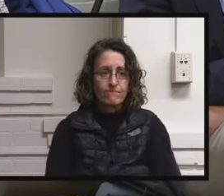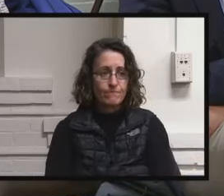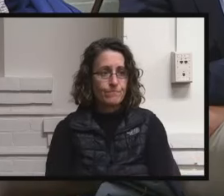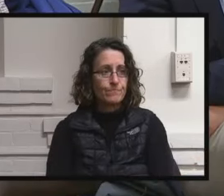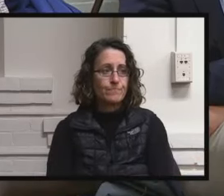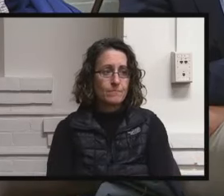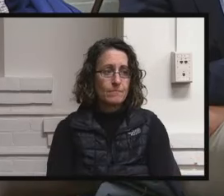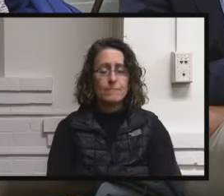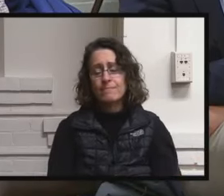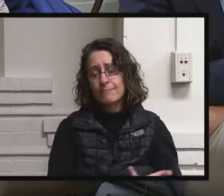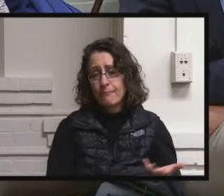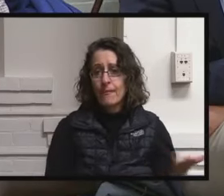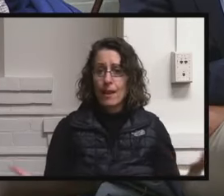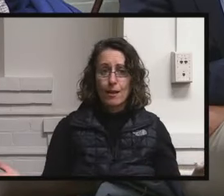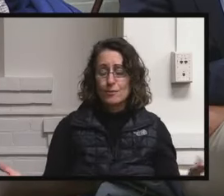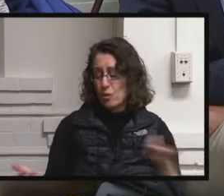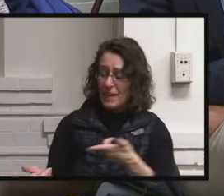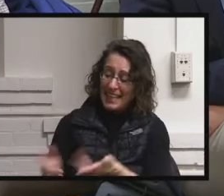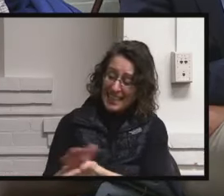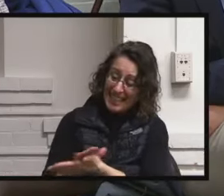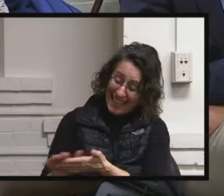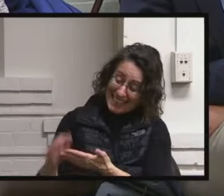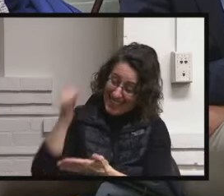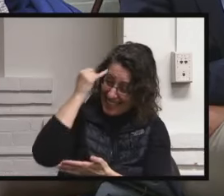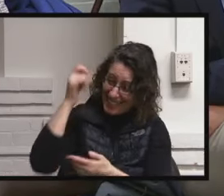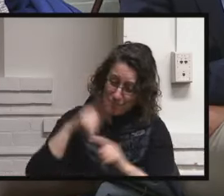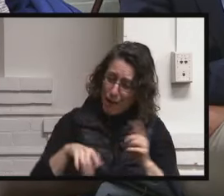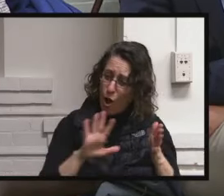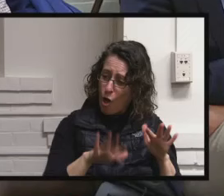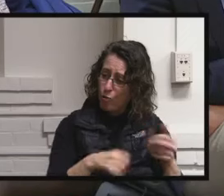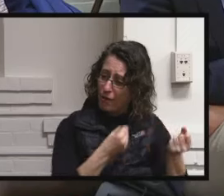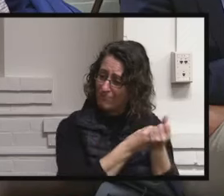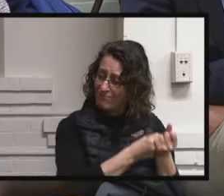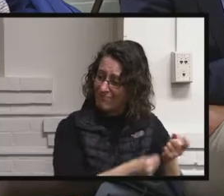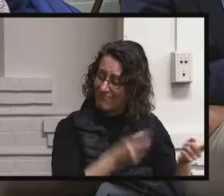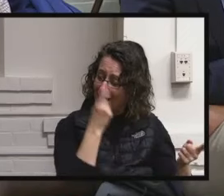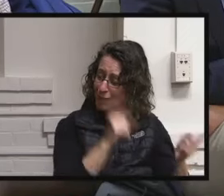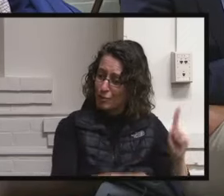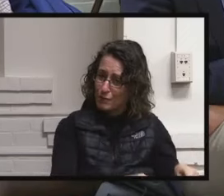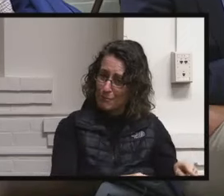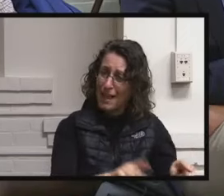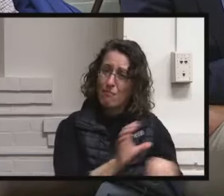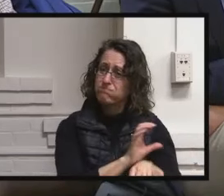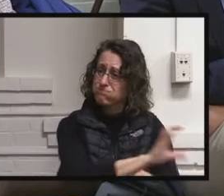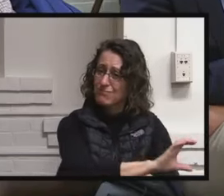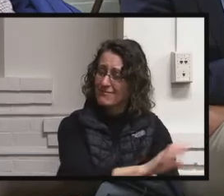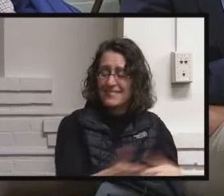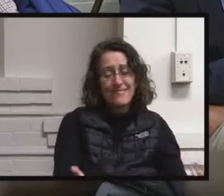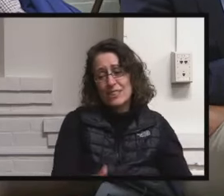that's a nice idea, but I don't know if we can do that because we already have this agreement here.